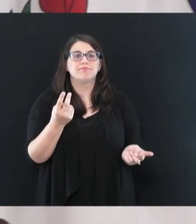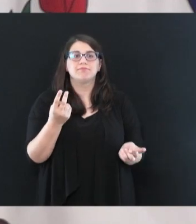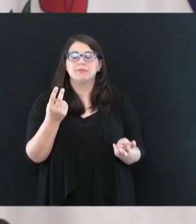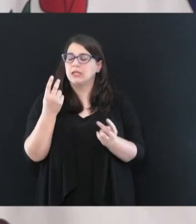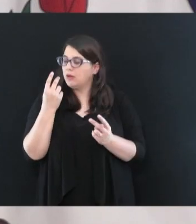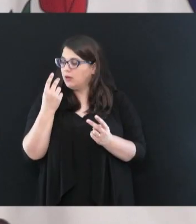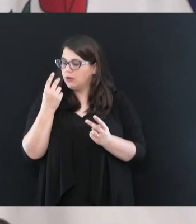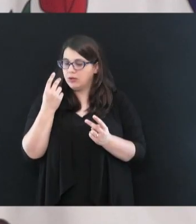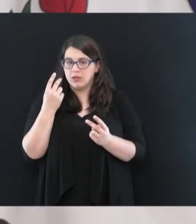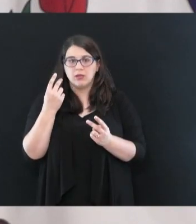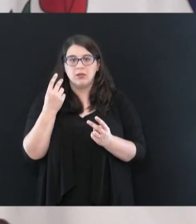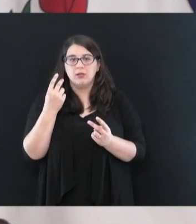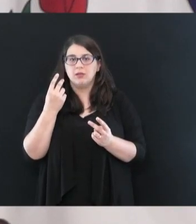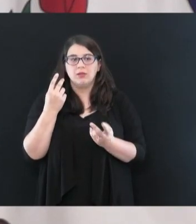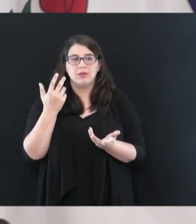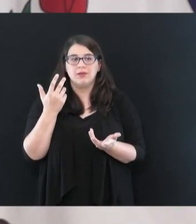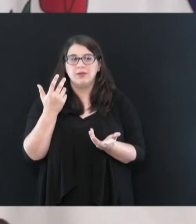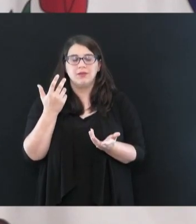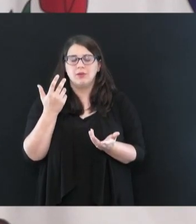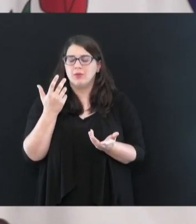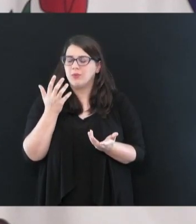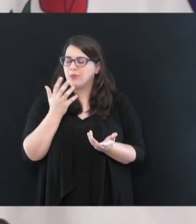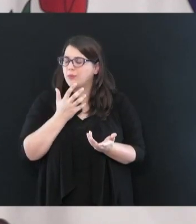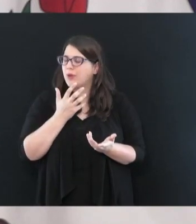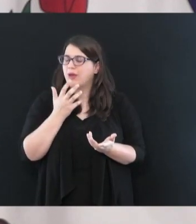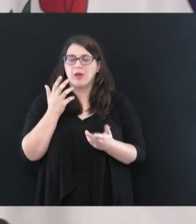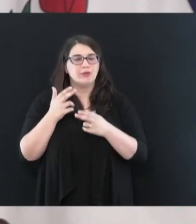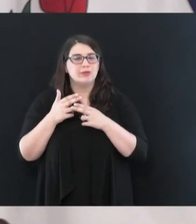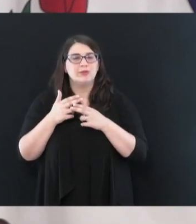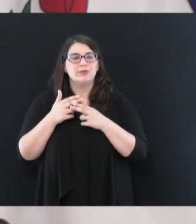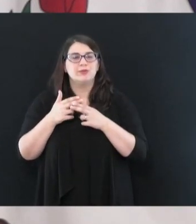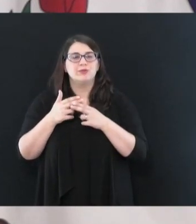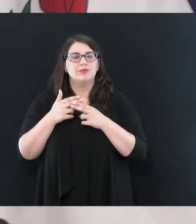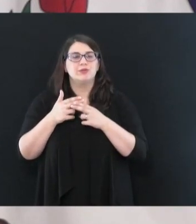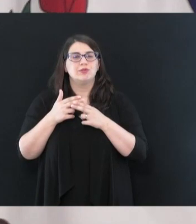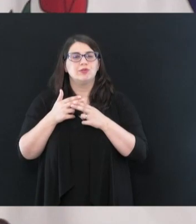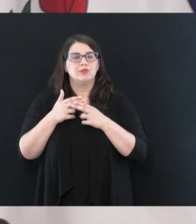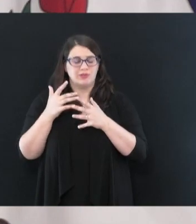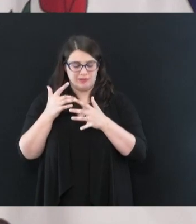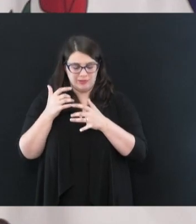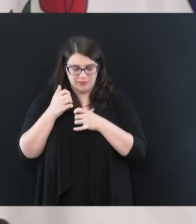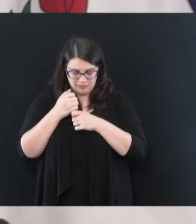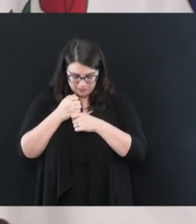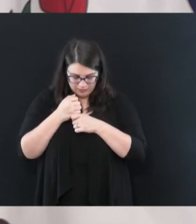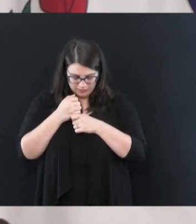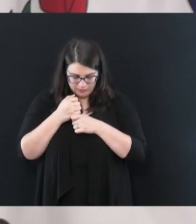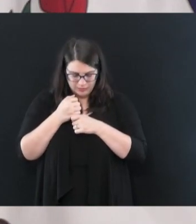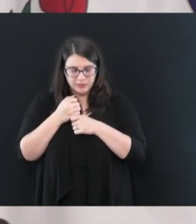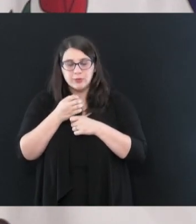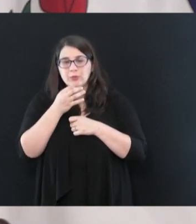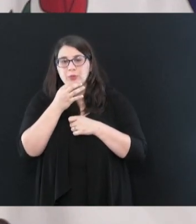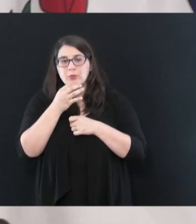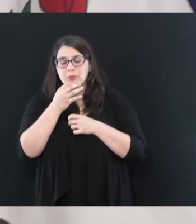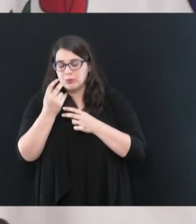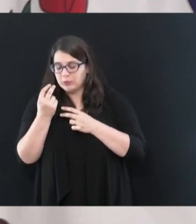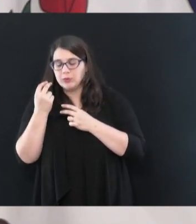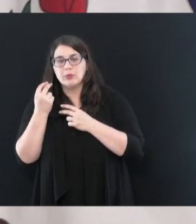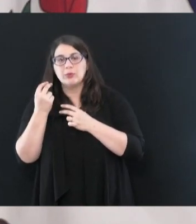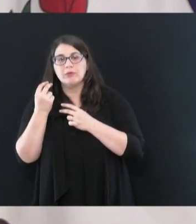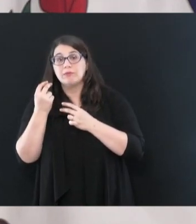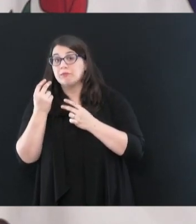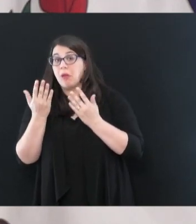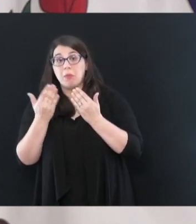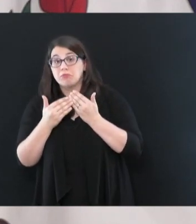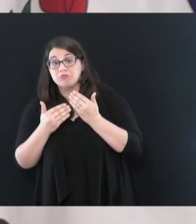short number of days, even though that short number of days may be 134 more, and if that is